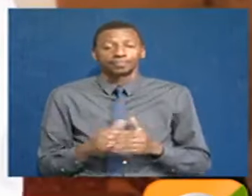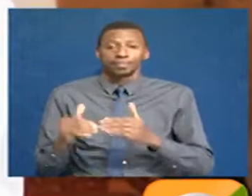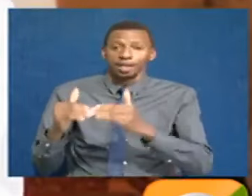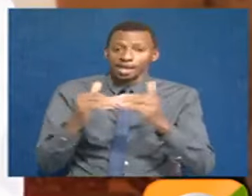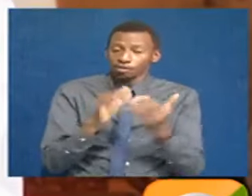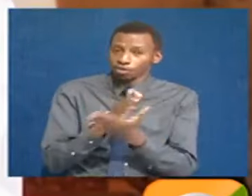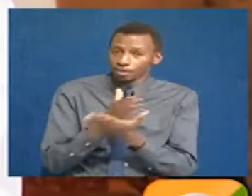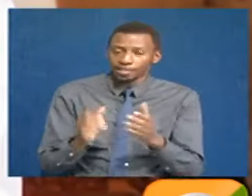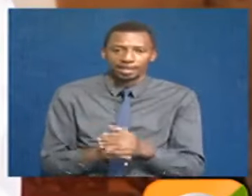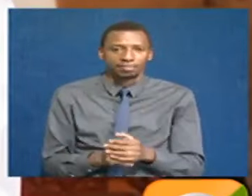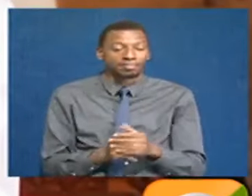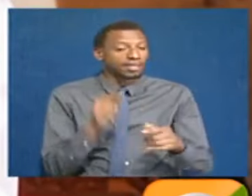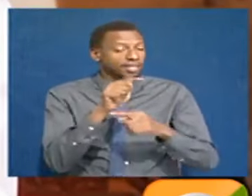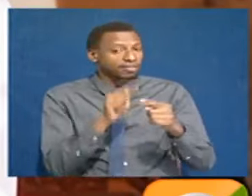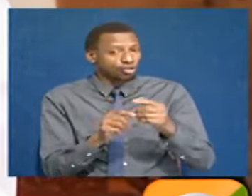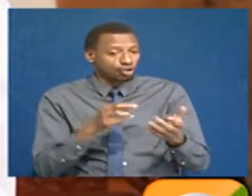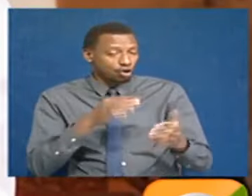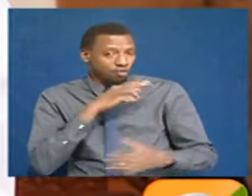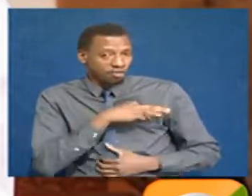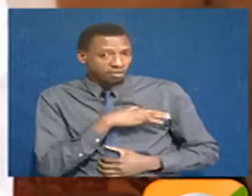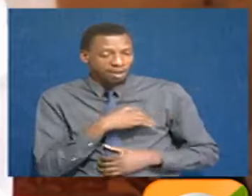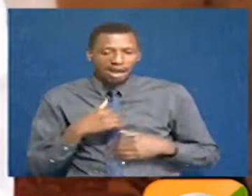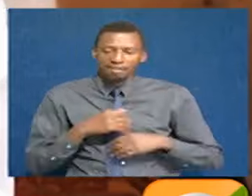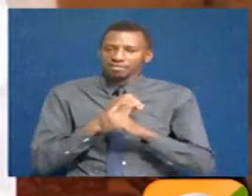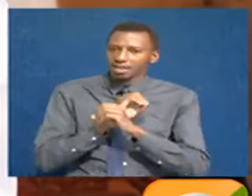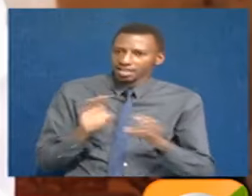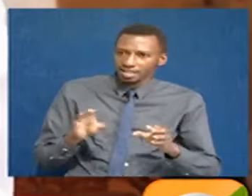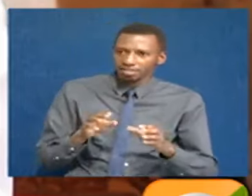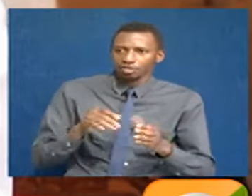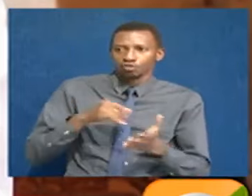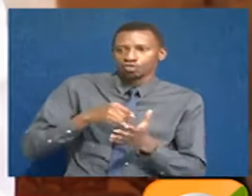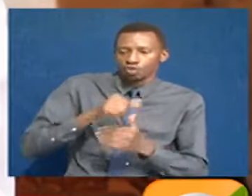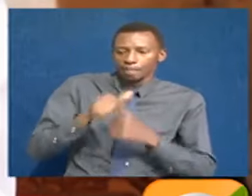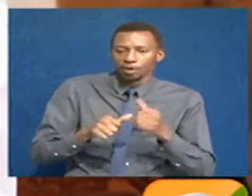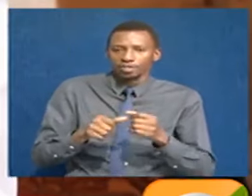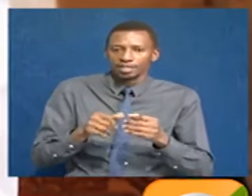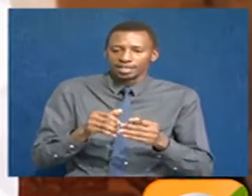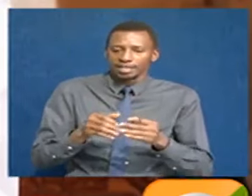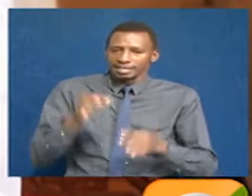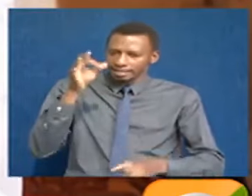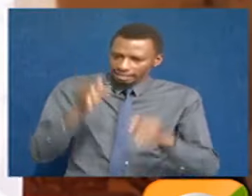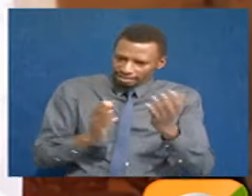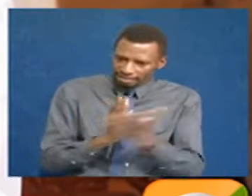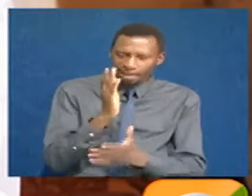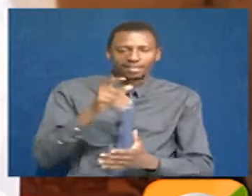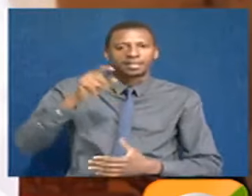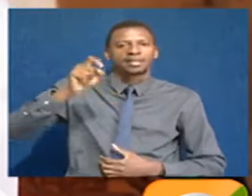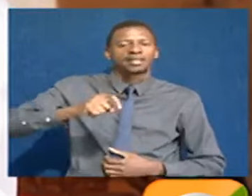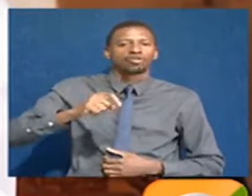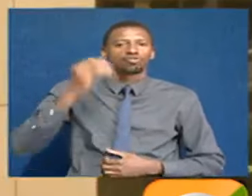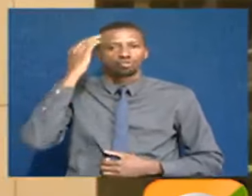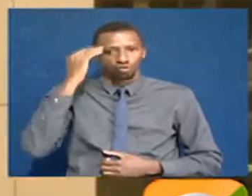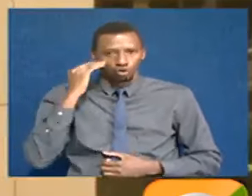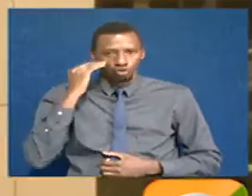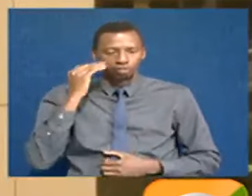revenue has nothing to do with the justice we are seeking in court with respect to the